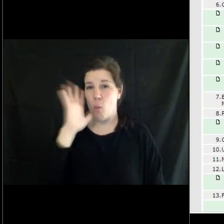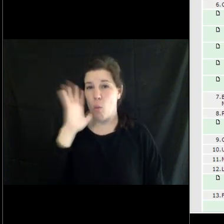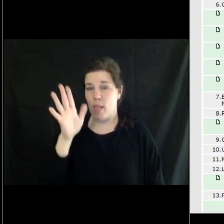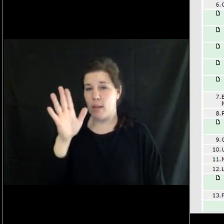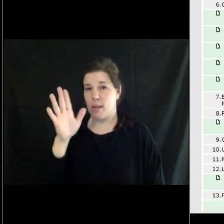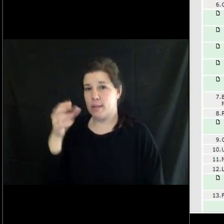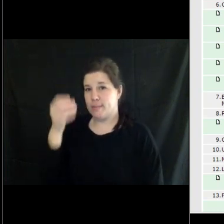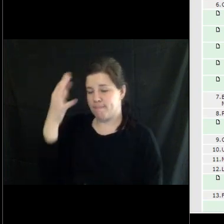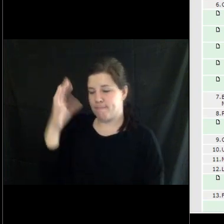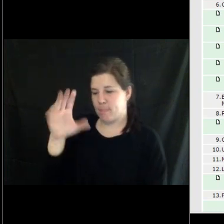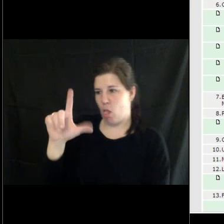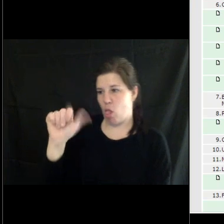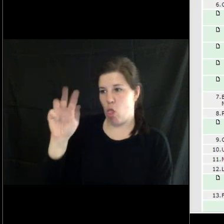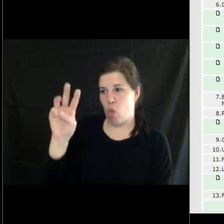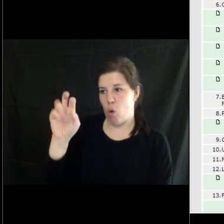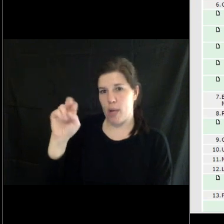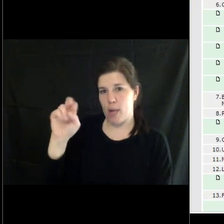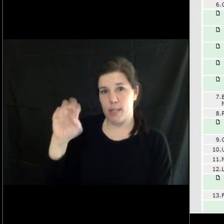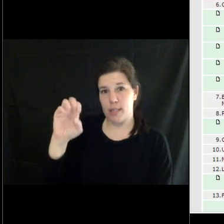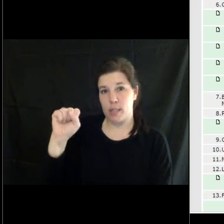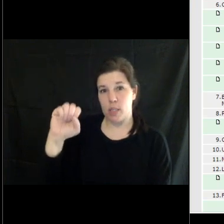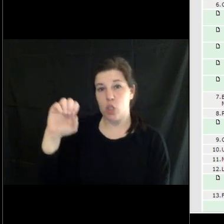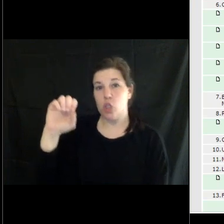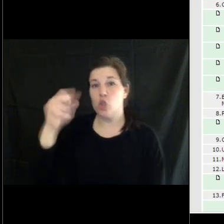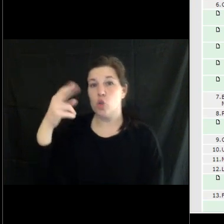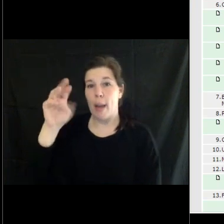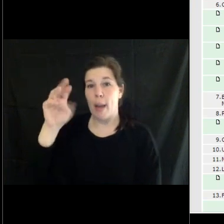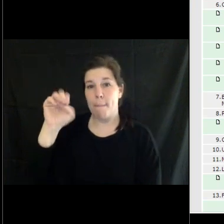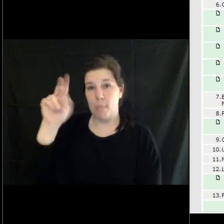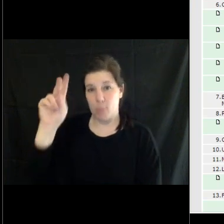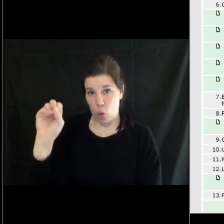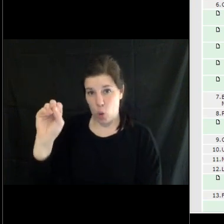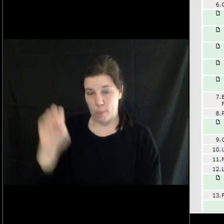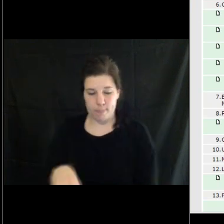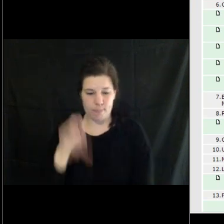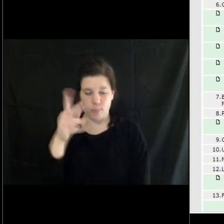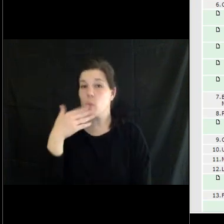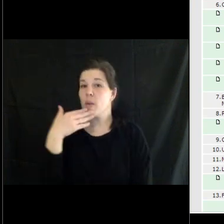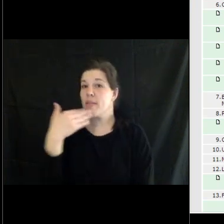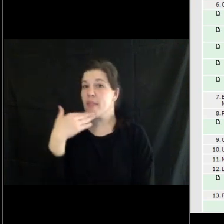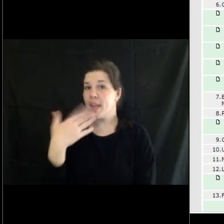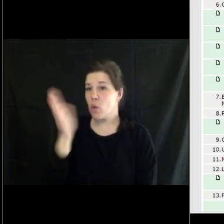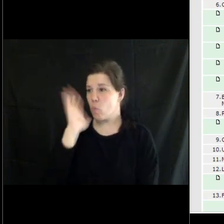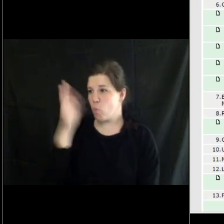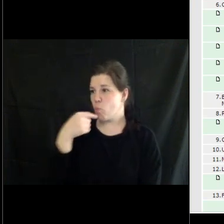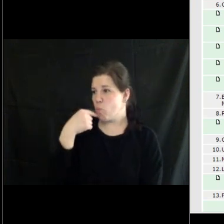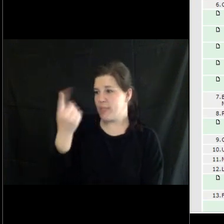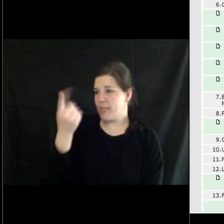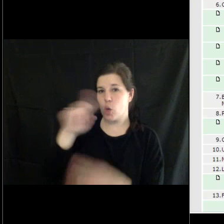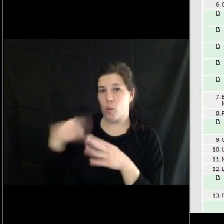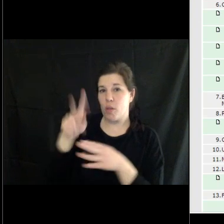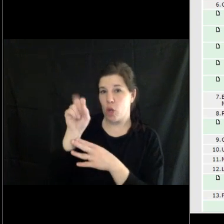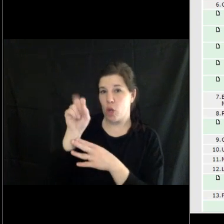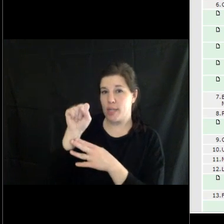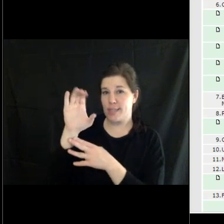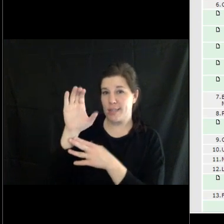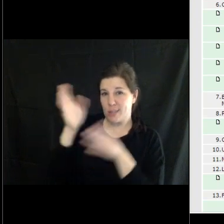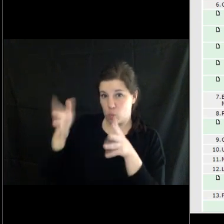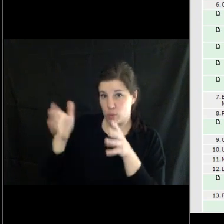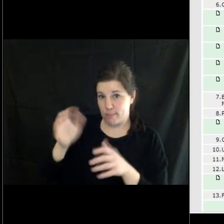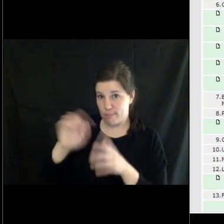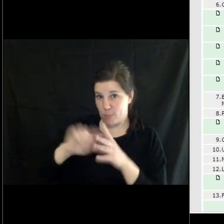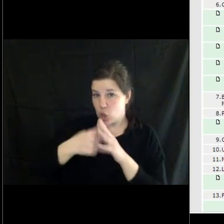Lawrence Schramko. All right, thank you so much, Mr. Schramko. I will let you know when you have 30 seconds remaining on the clock and begin when you're